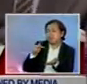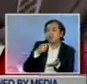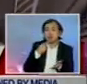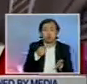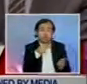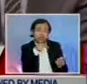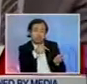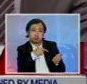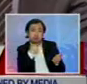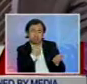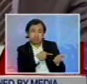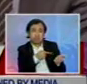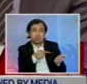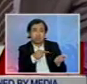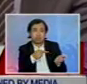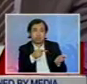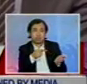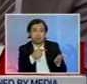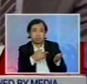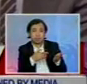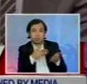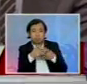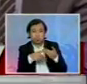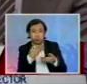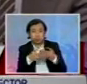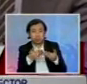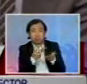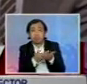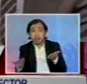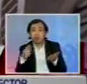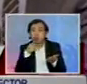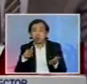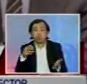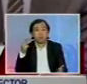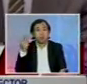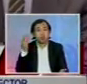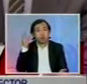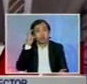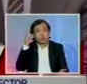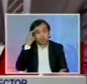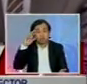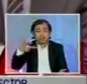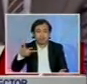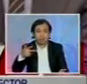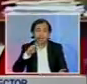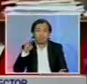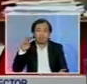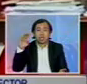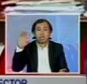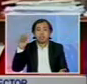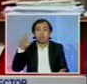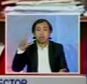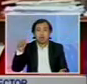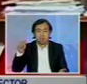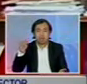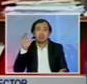says that it was the spouses Constantino T. Castillo and Maria Carla C. Castillo. Okay. Proceed. I just